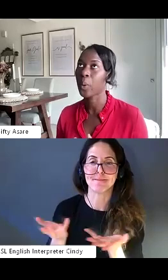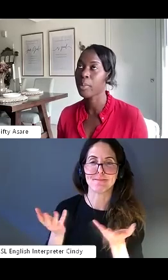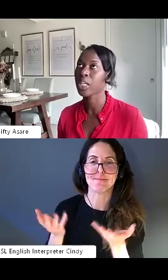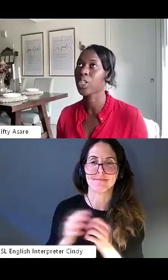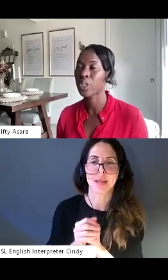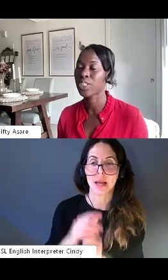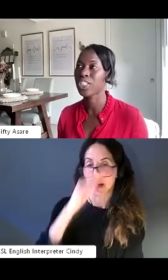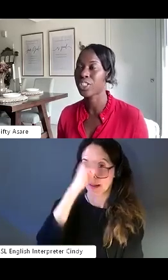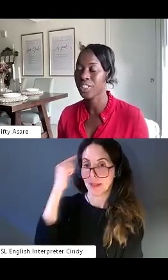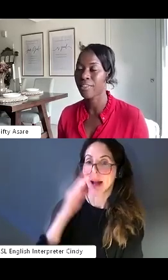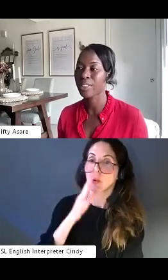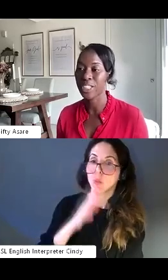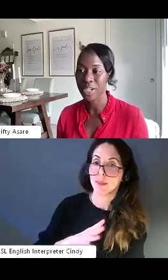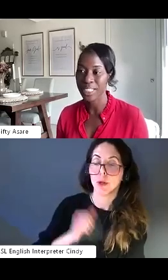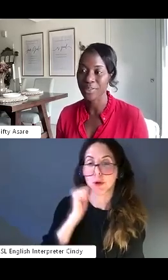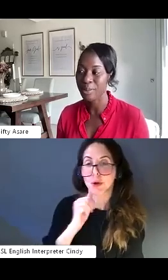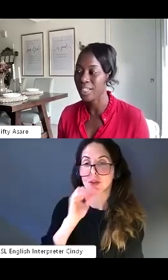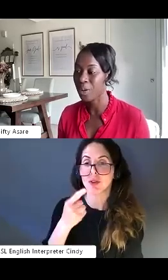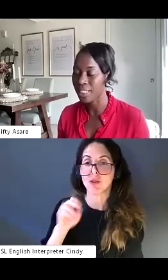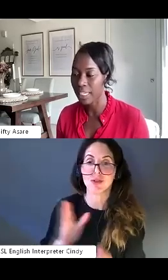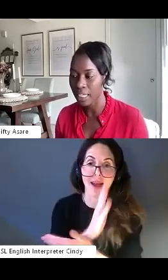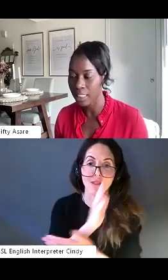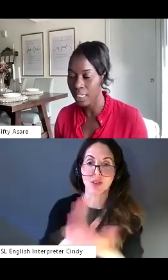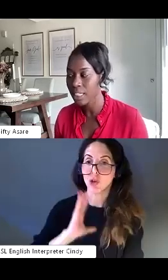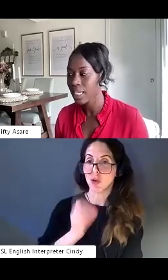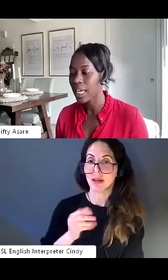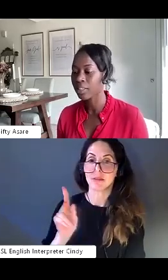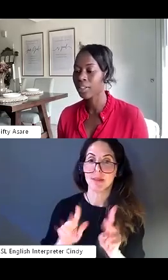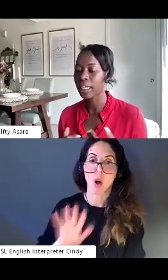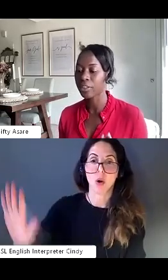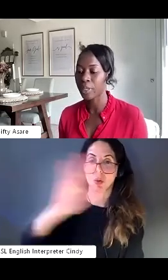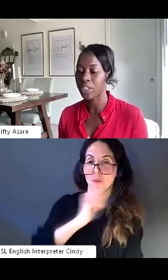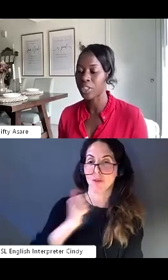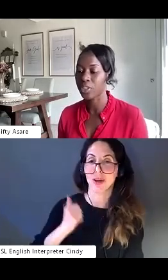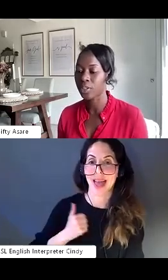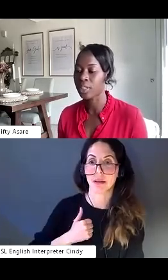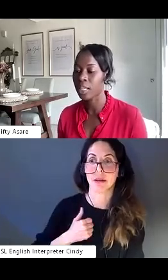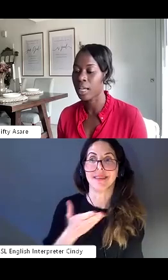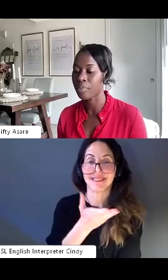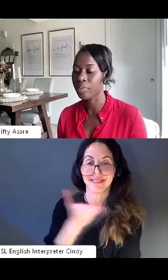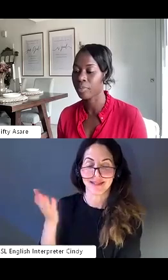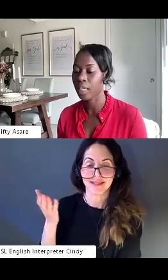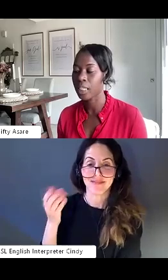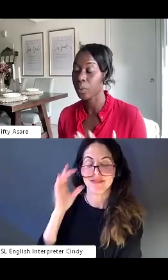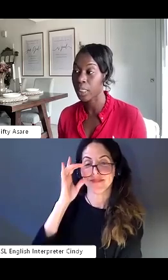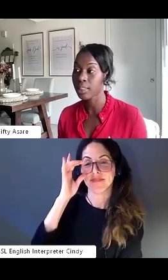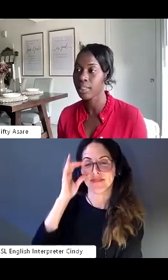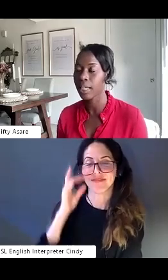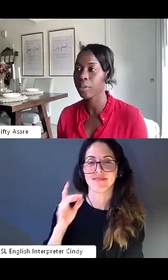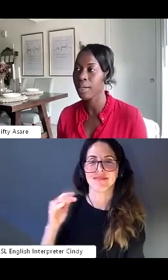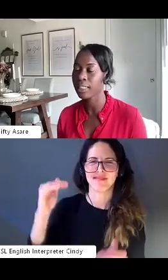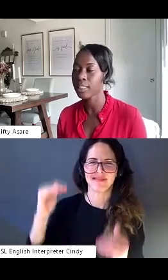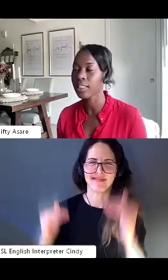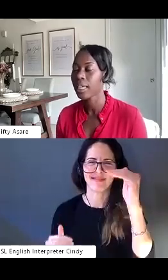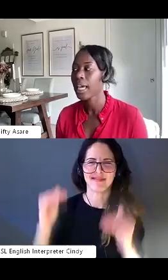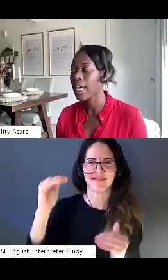Black women, girls, gender diverse, and trans folks across Canada, and looking at the racial inequities that